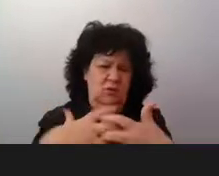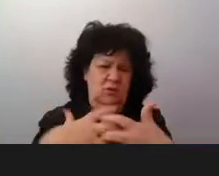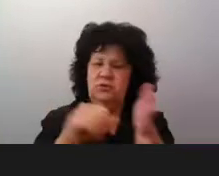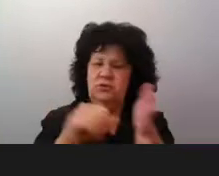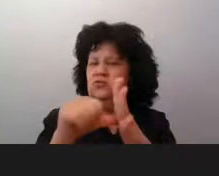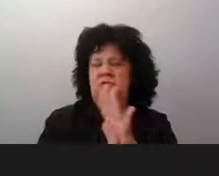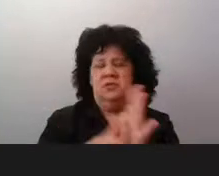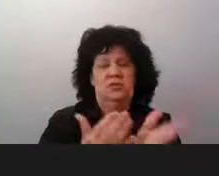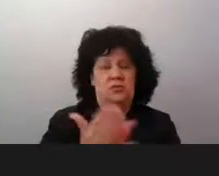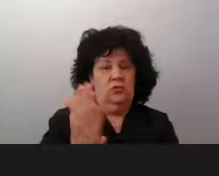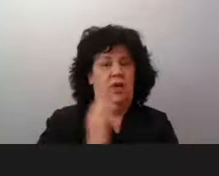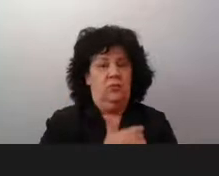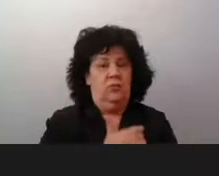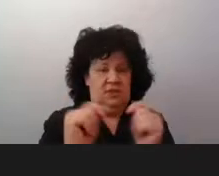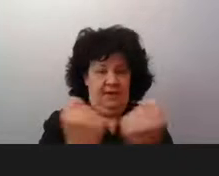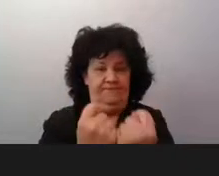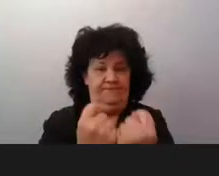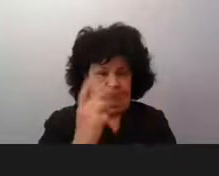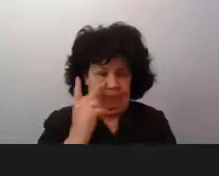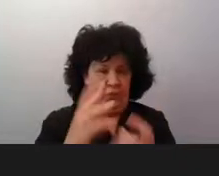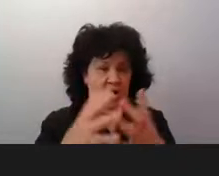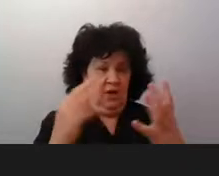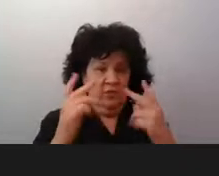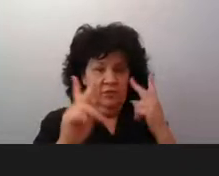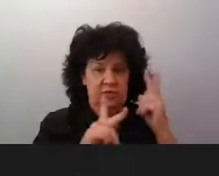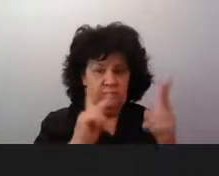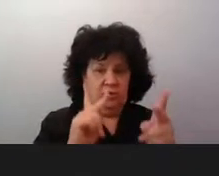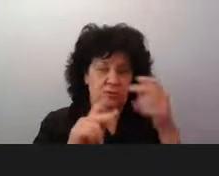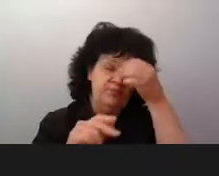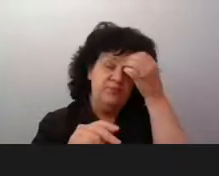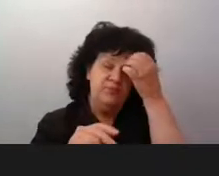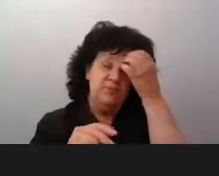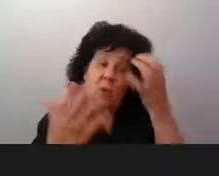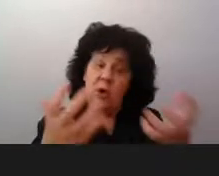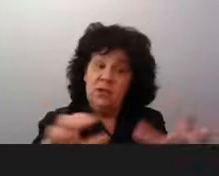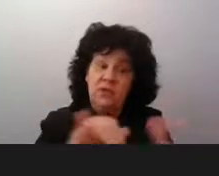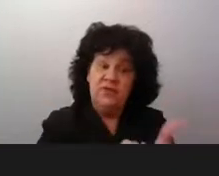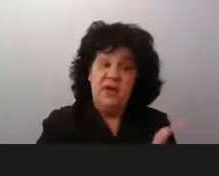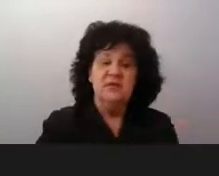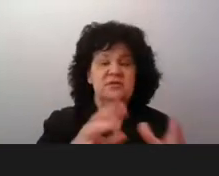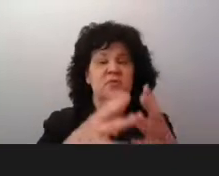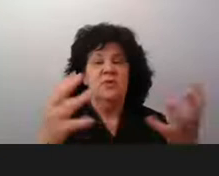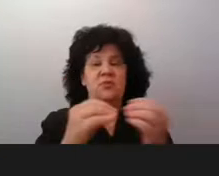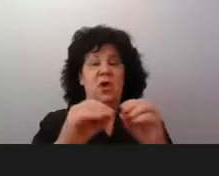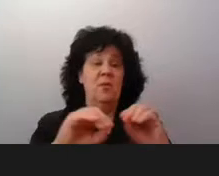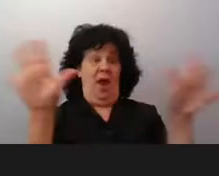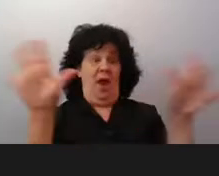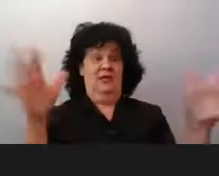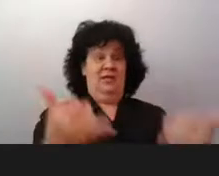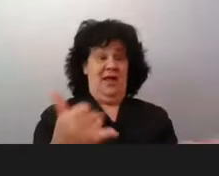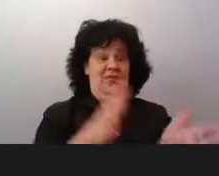FAI team. And we're seeing a lot of people willing to do that. So it's much brighter now than it has been 10 years